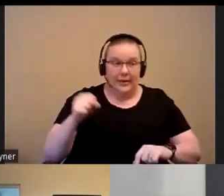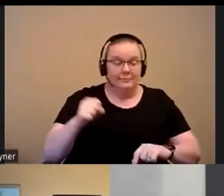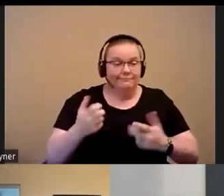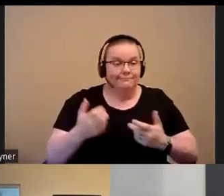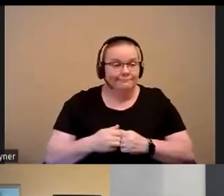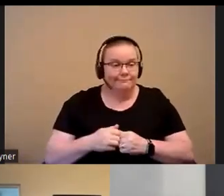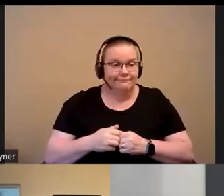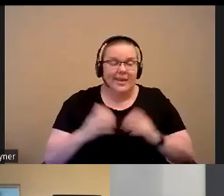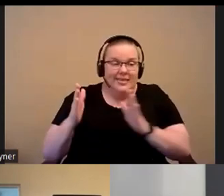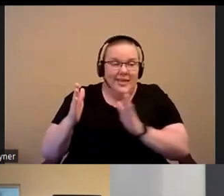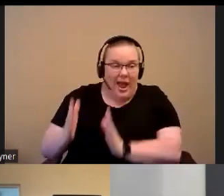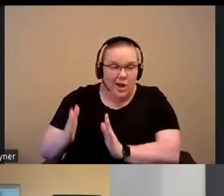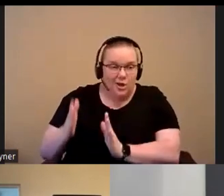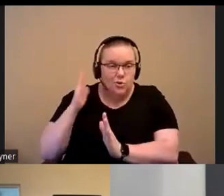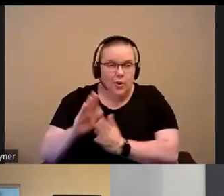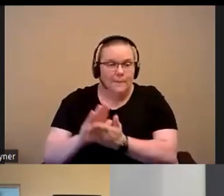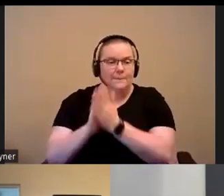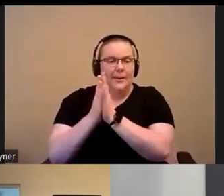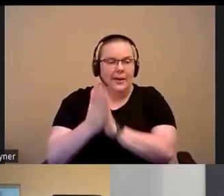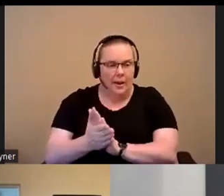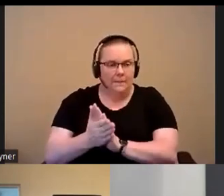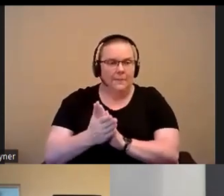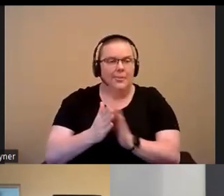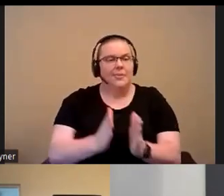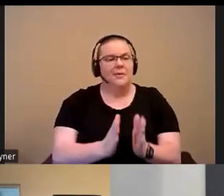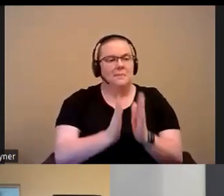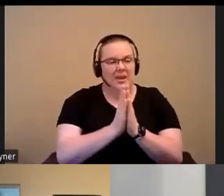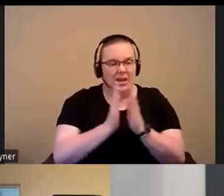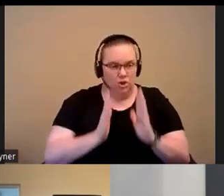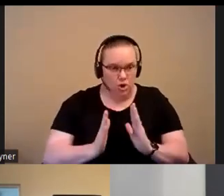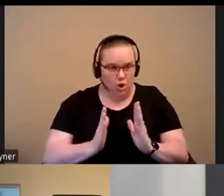the agent would then become the petitioner.